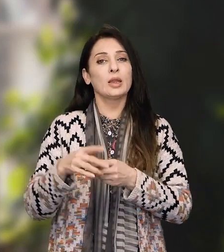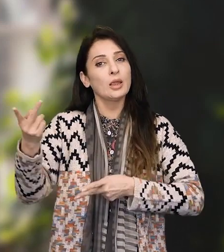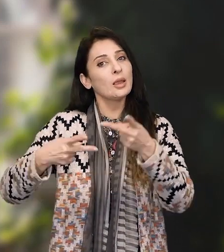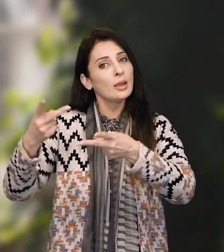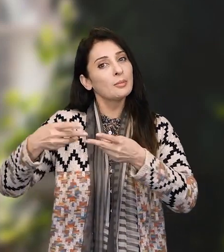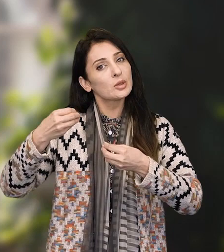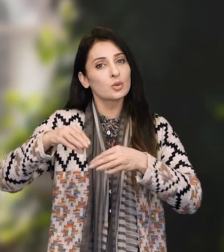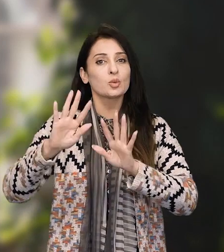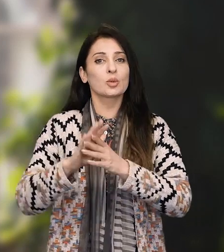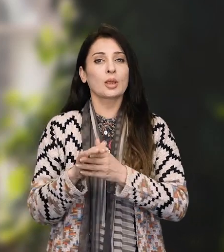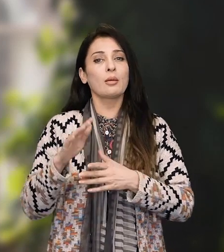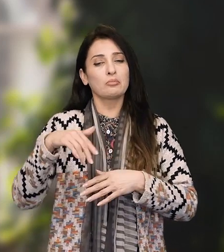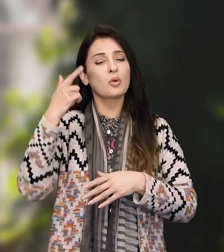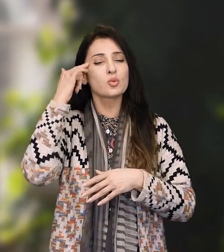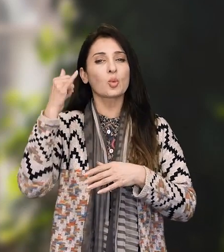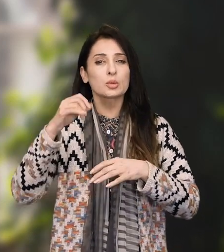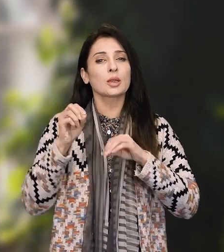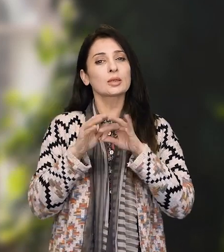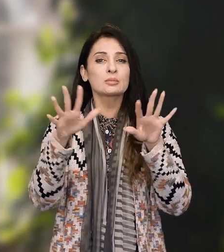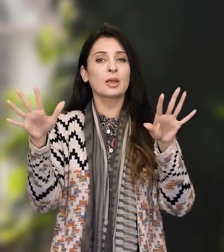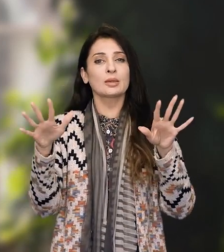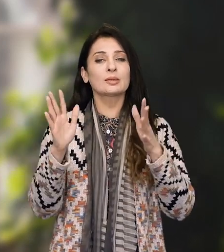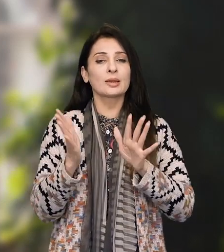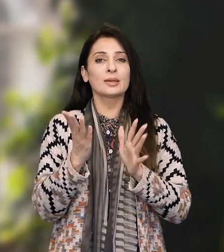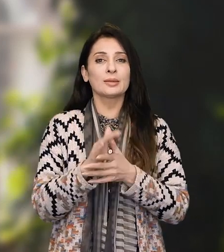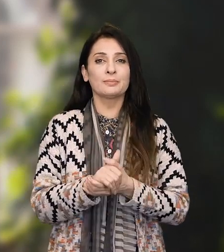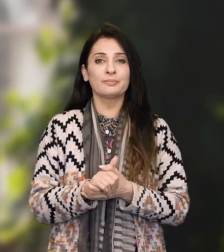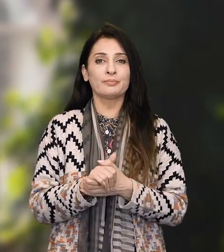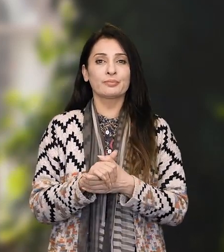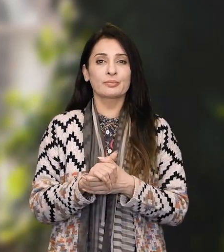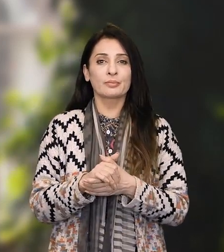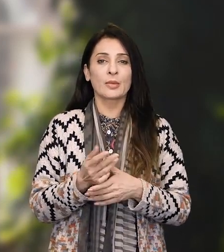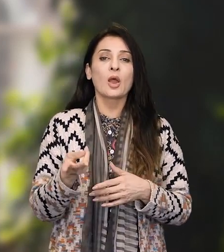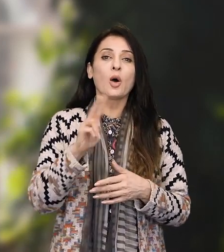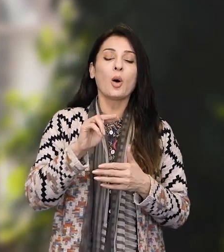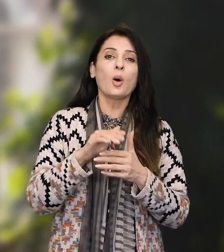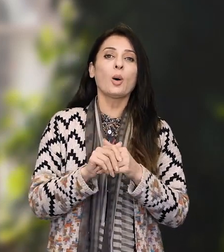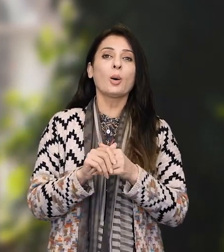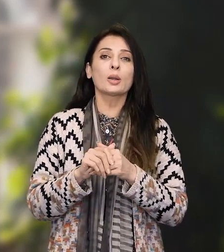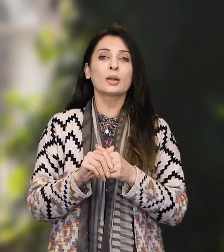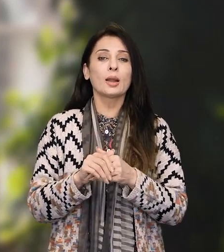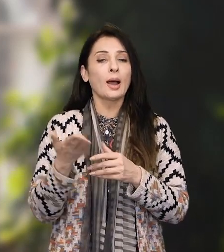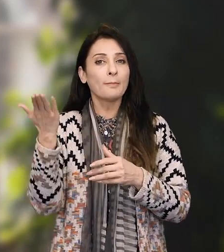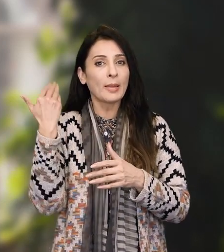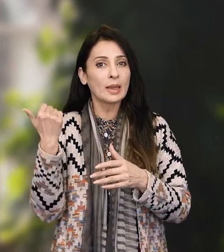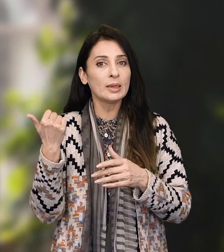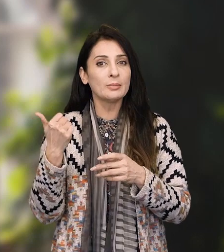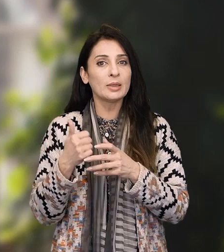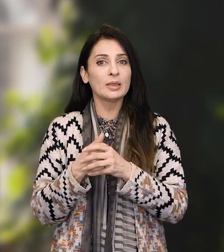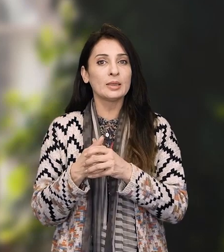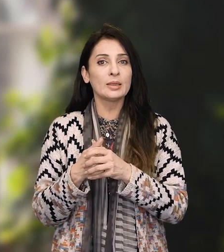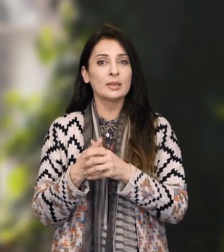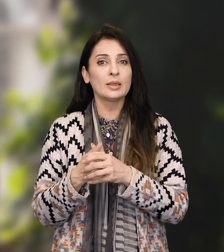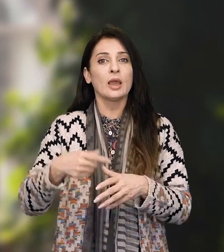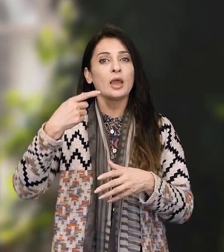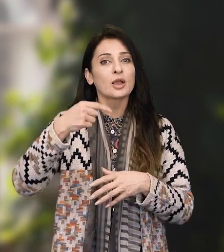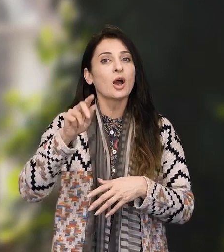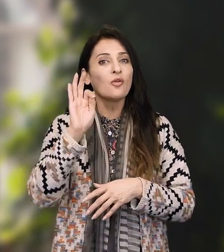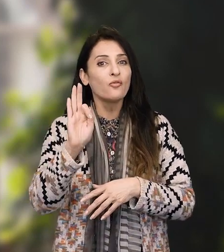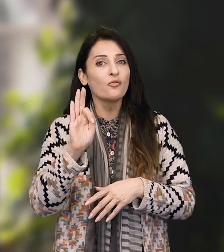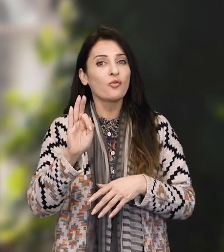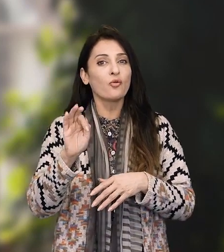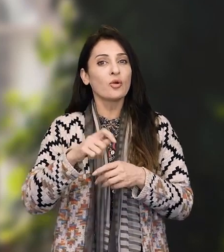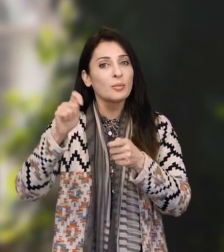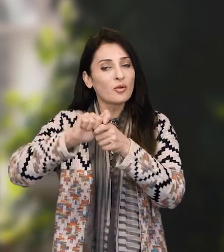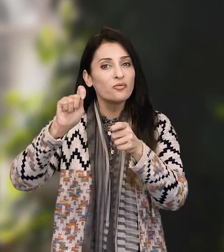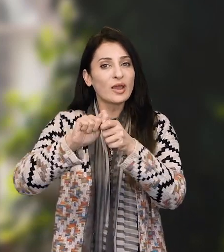moment and inshallah we hope to expand. We were also a part of, you know, we have been a part of Gulf